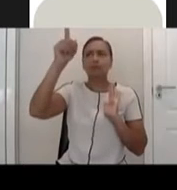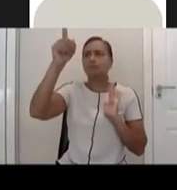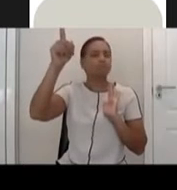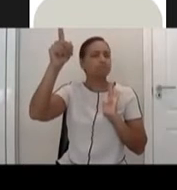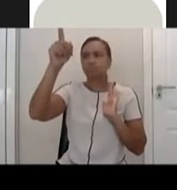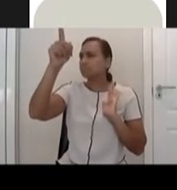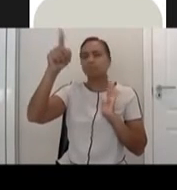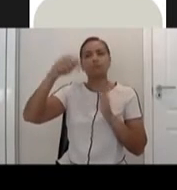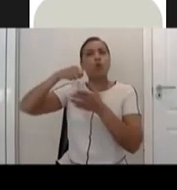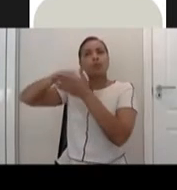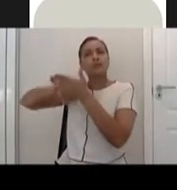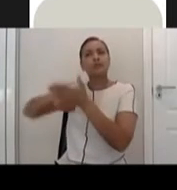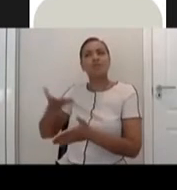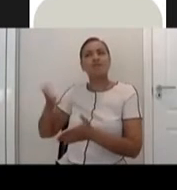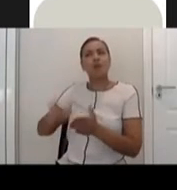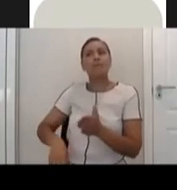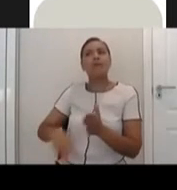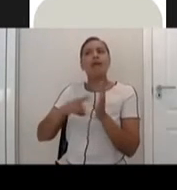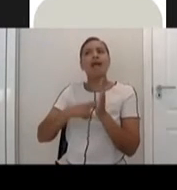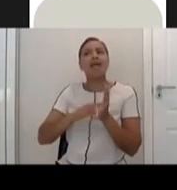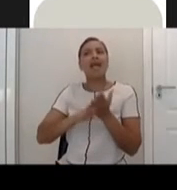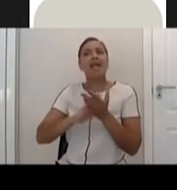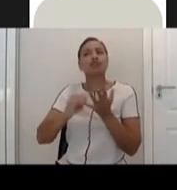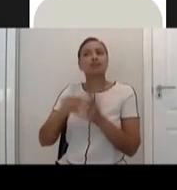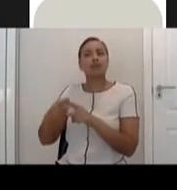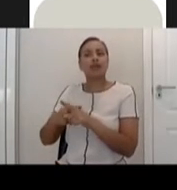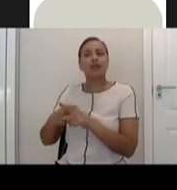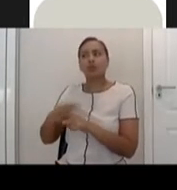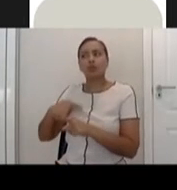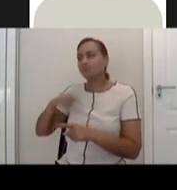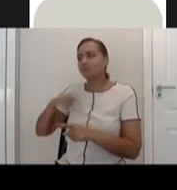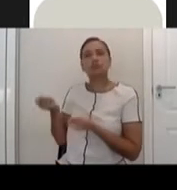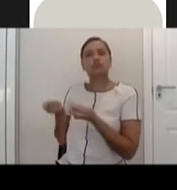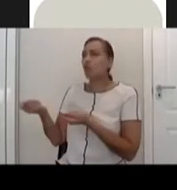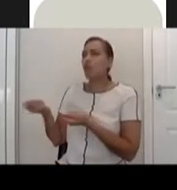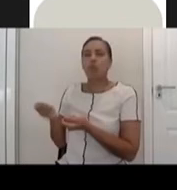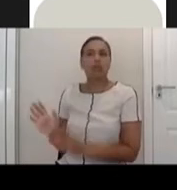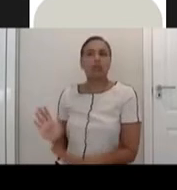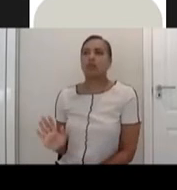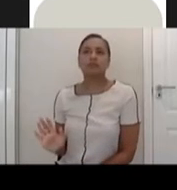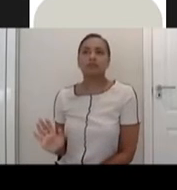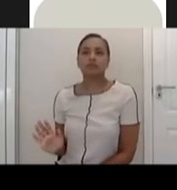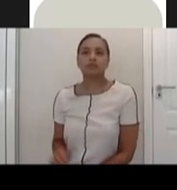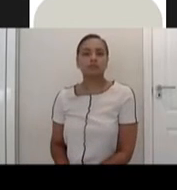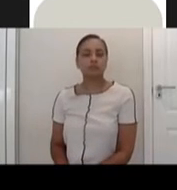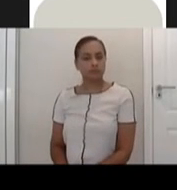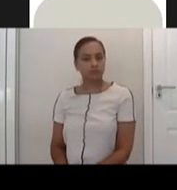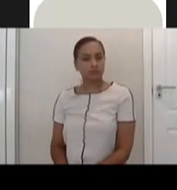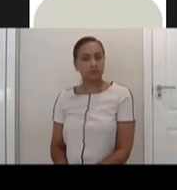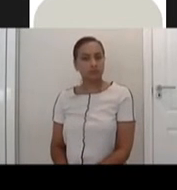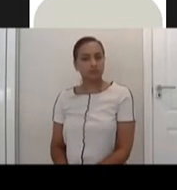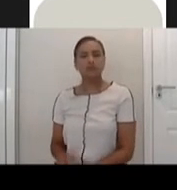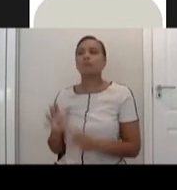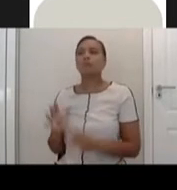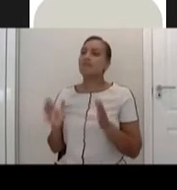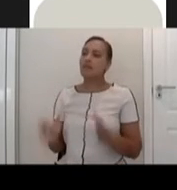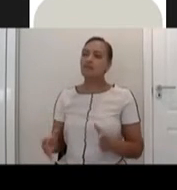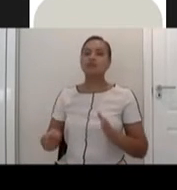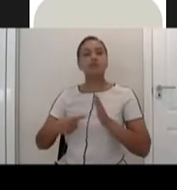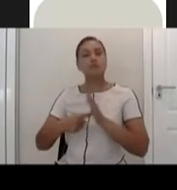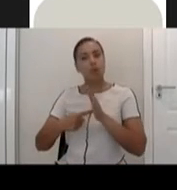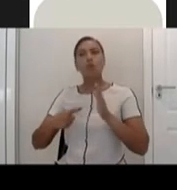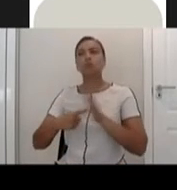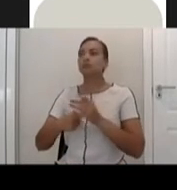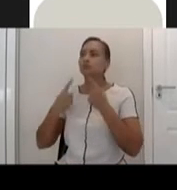by NHS England, so we don't have control over that. But you know, there is a really important kind